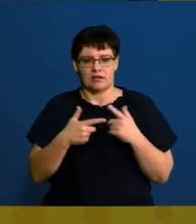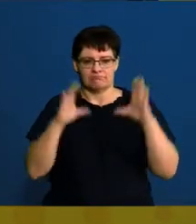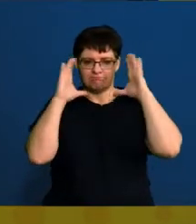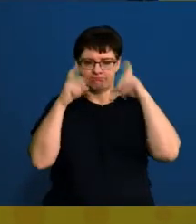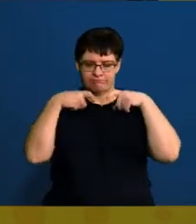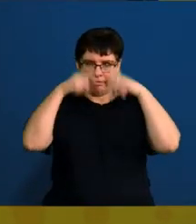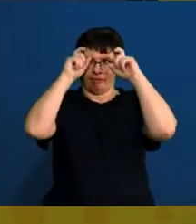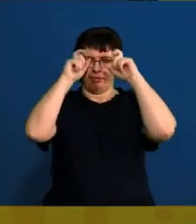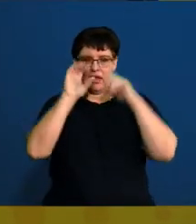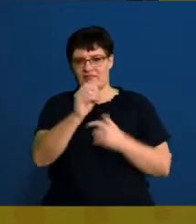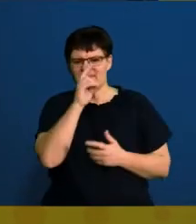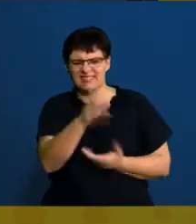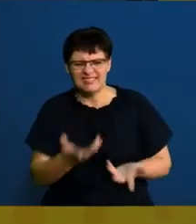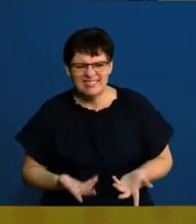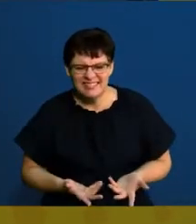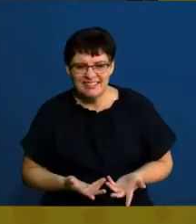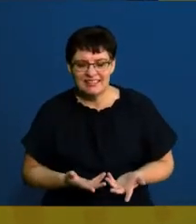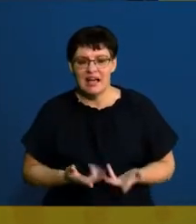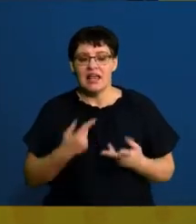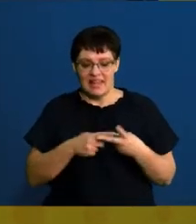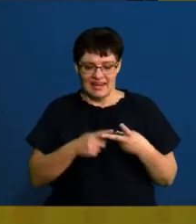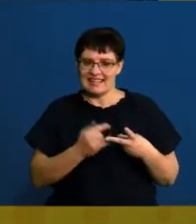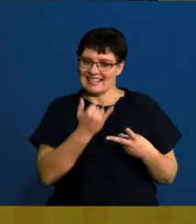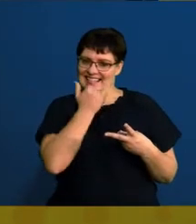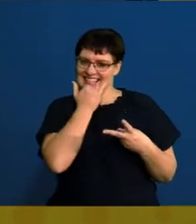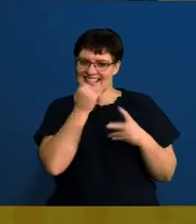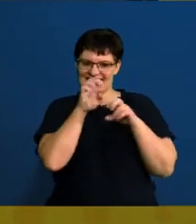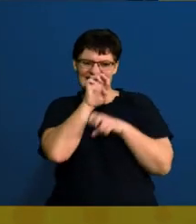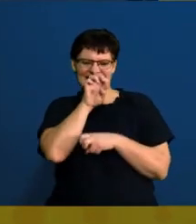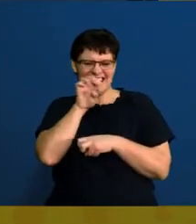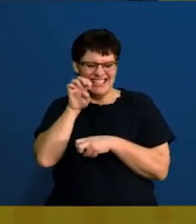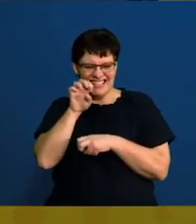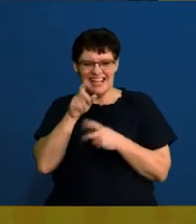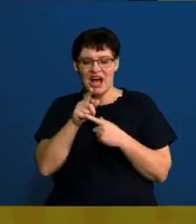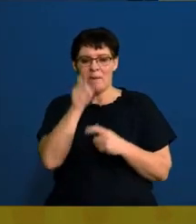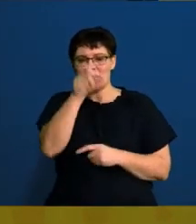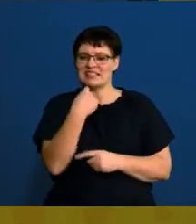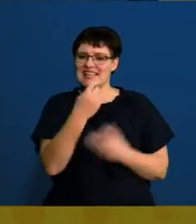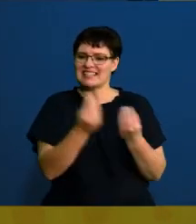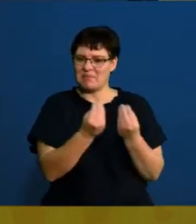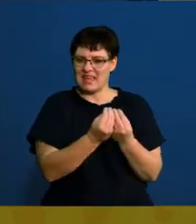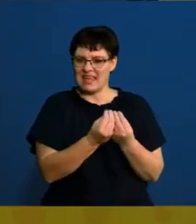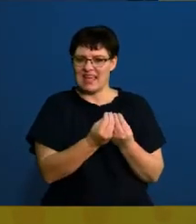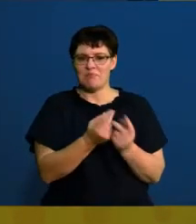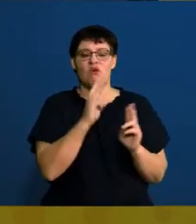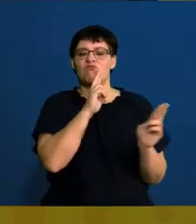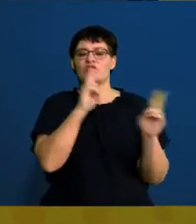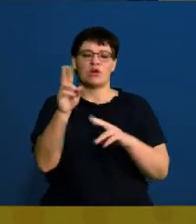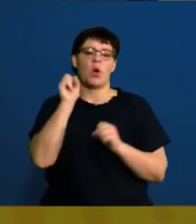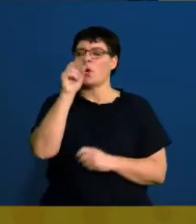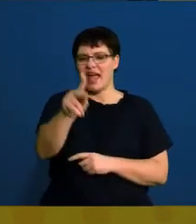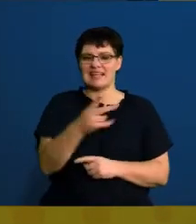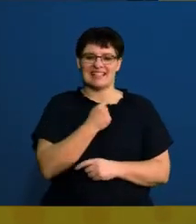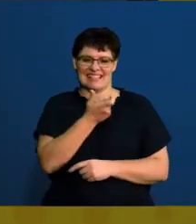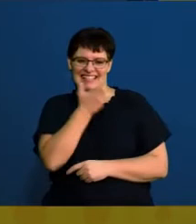what is being said. Okay? Then there's a happy smiley. That obviously if somebody says something and you don't want to respond with an okay, you put it in a